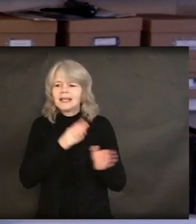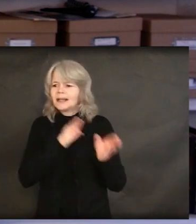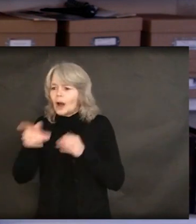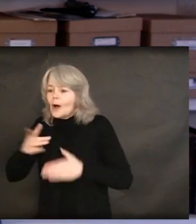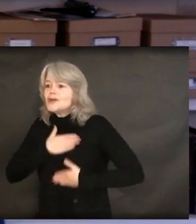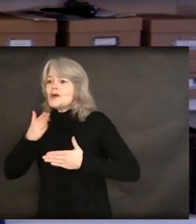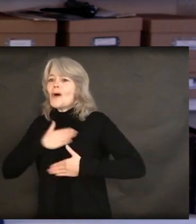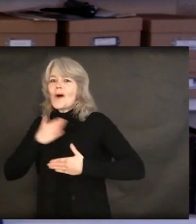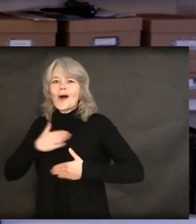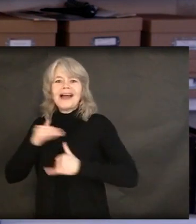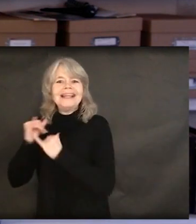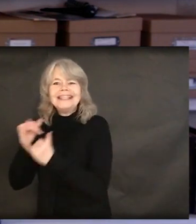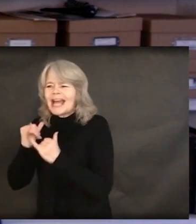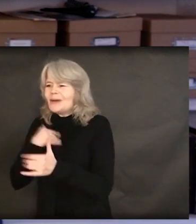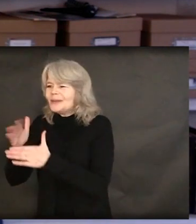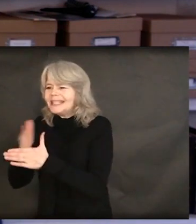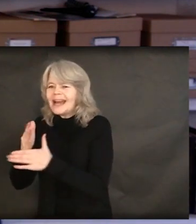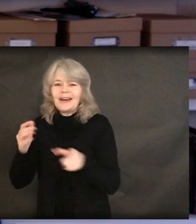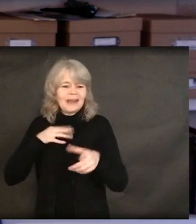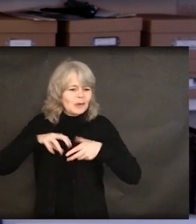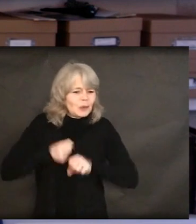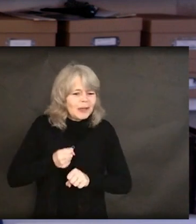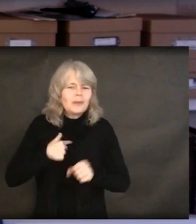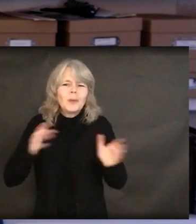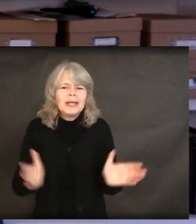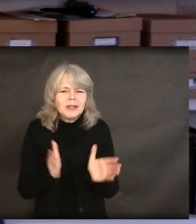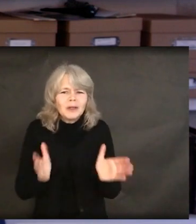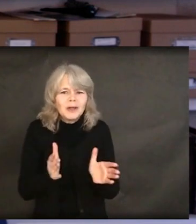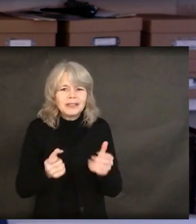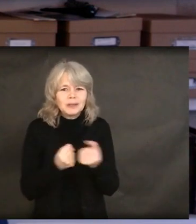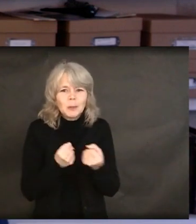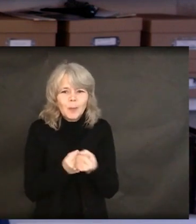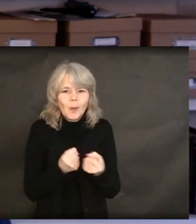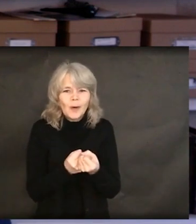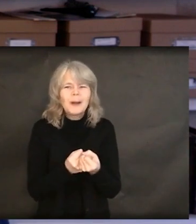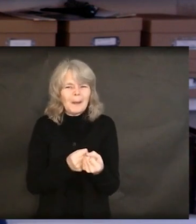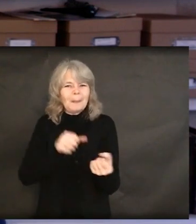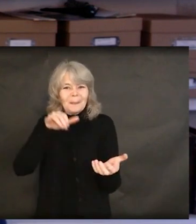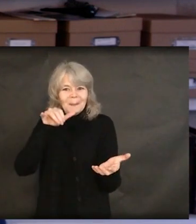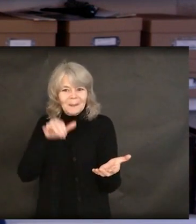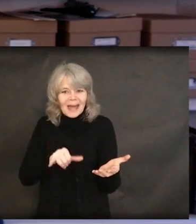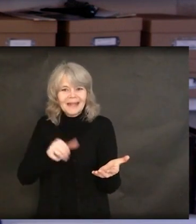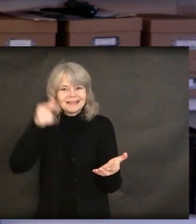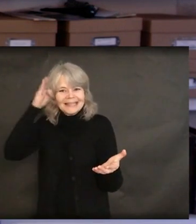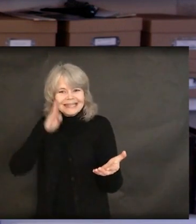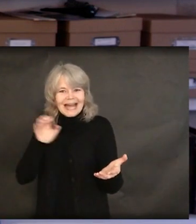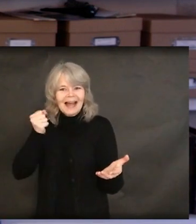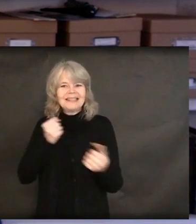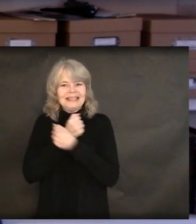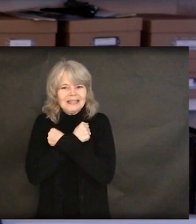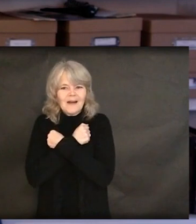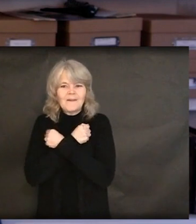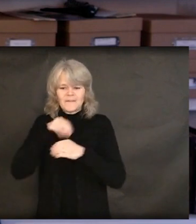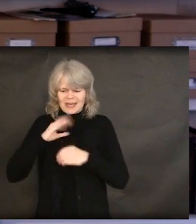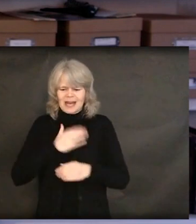hold each other's joys and hurts alike. Because that is the shape of God's love in our